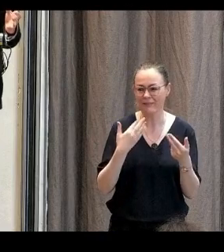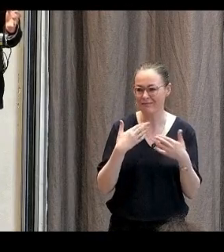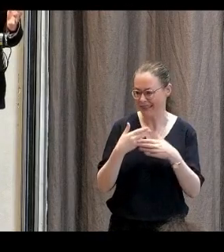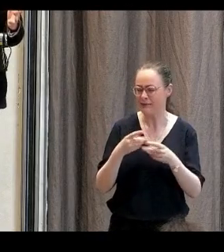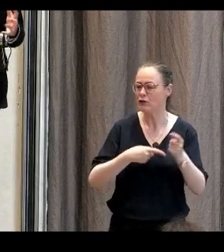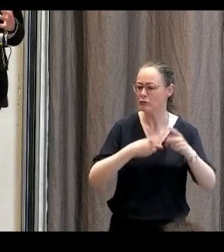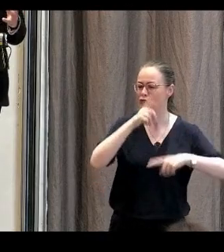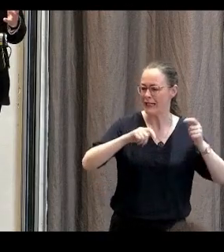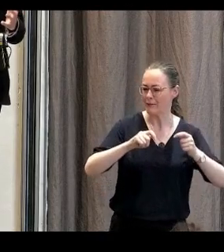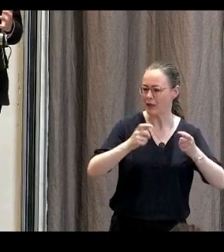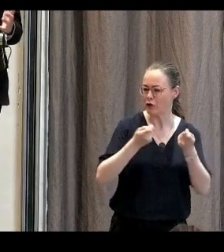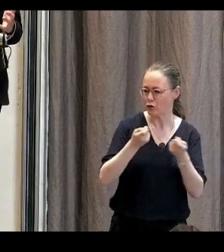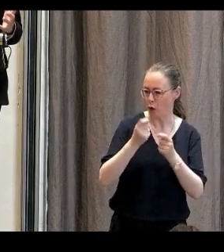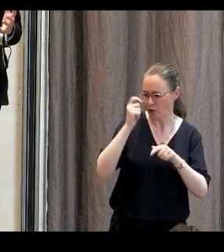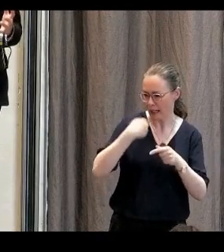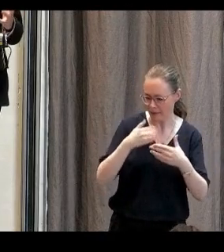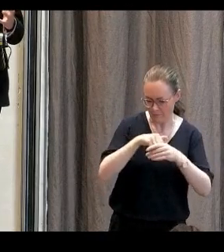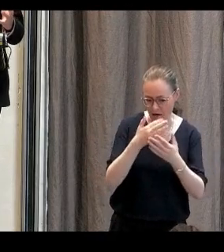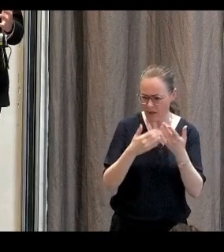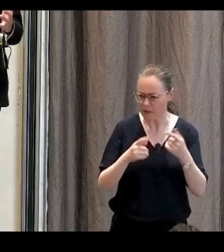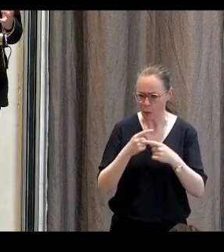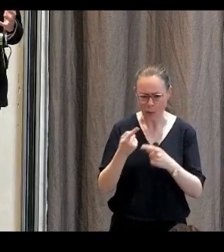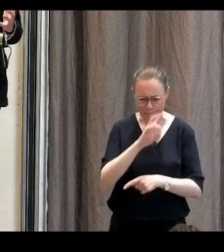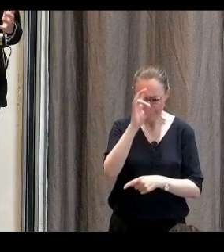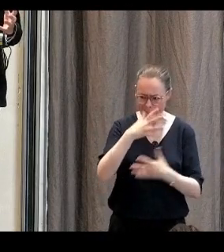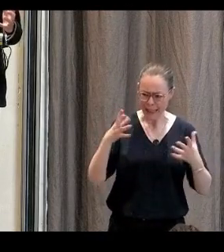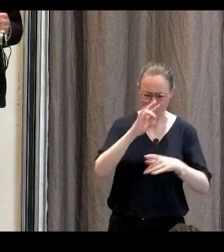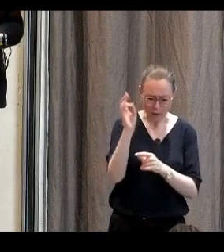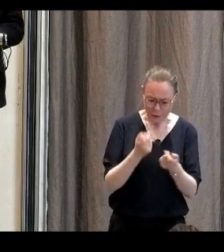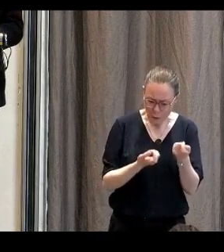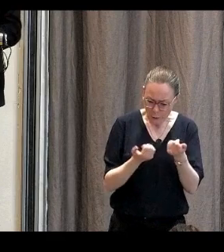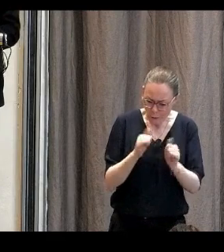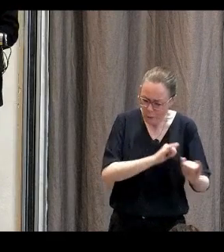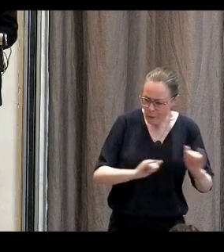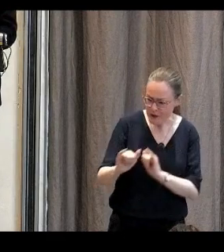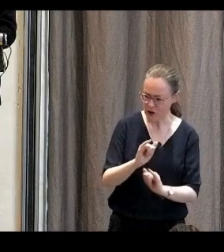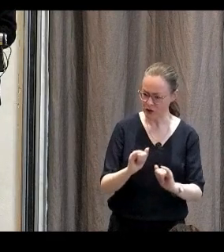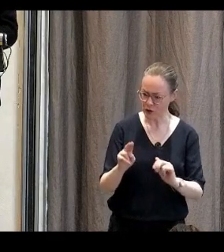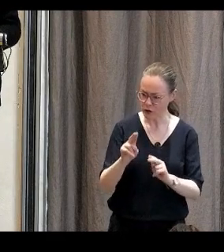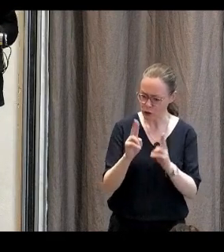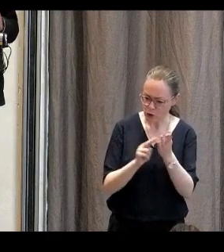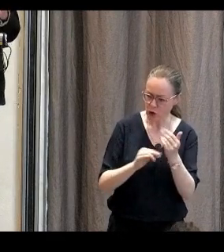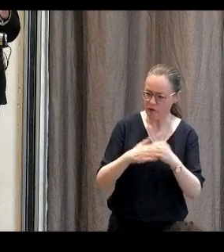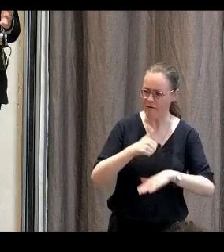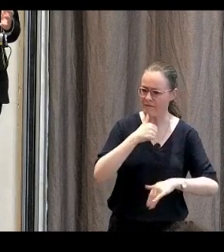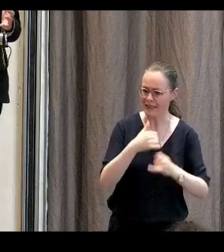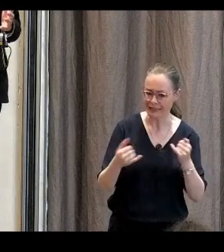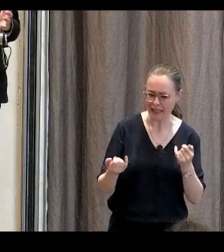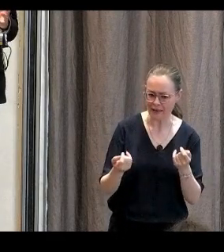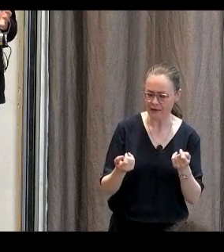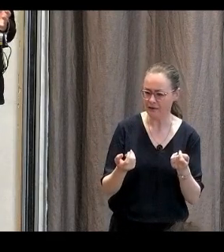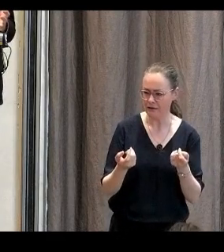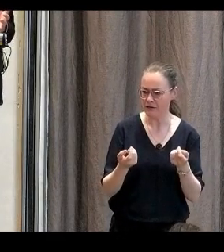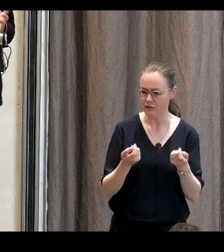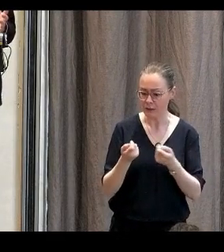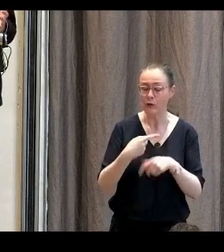randomized controlled trials, big studies to try and answer this question: which treatments should we actually be using as a first-line treatment? So again, we're